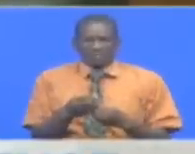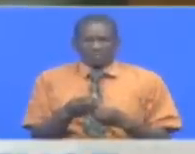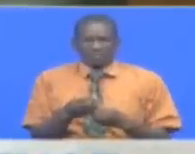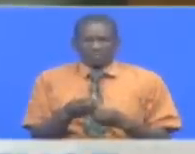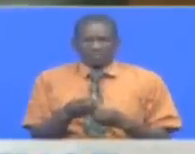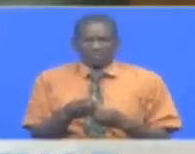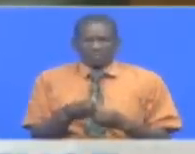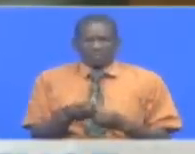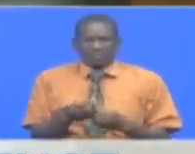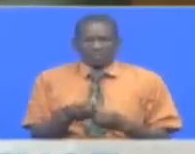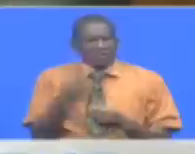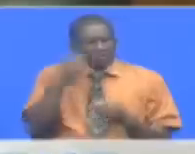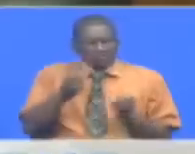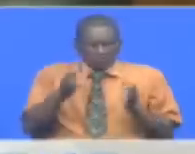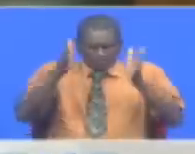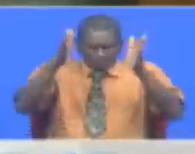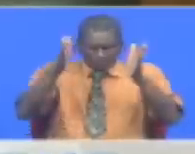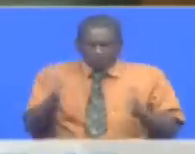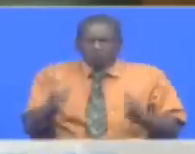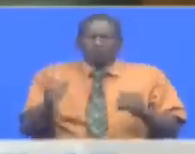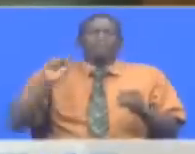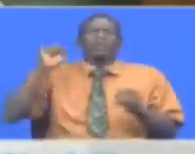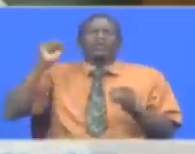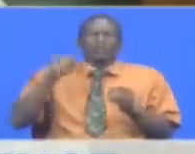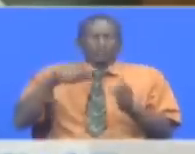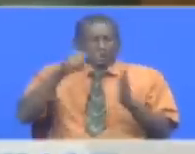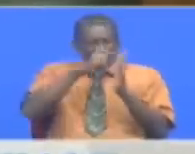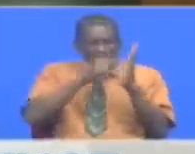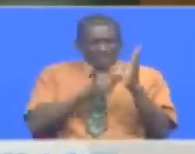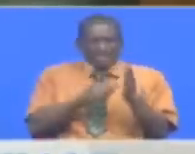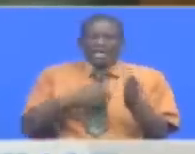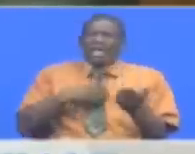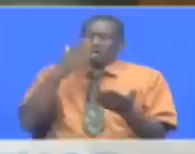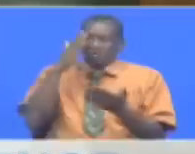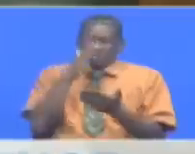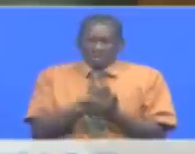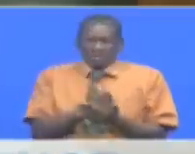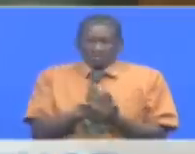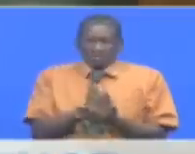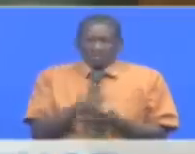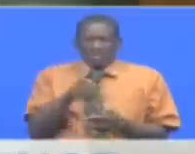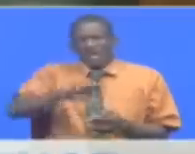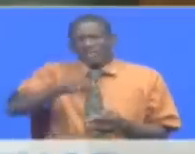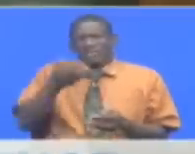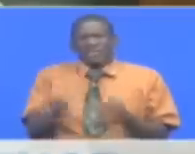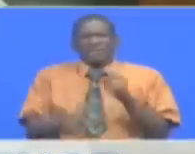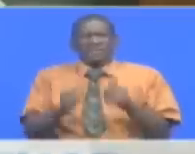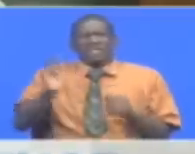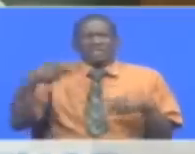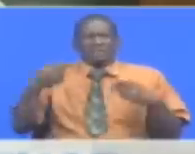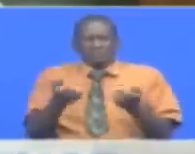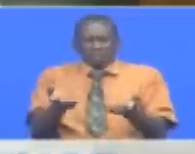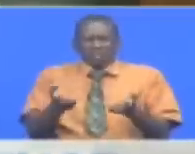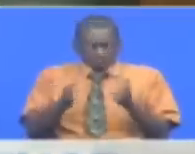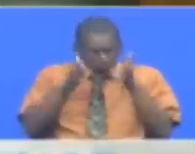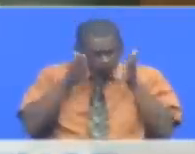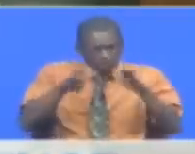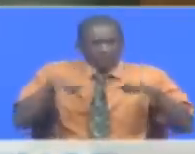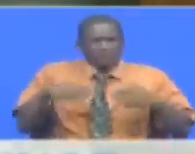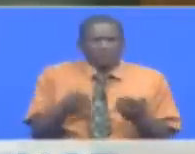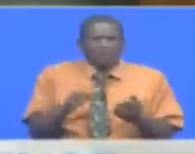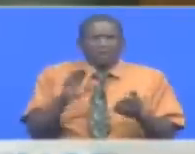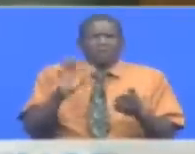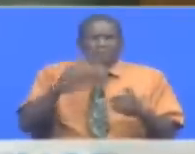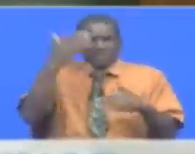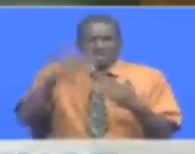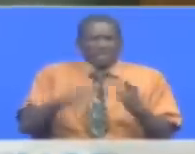over personal political agendas. And I believe these are the things that Kenyans need to look for. But at the end of the day, it